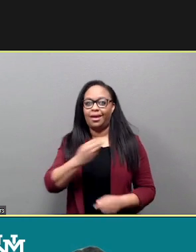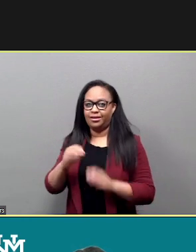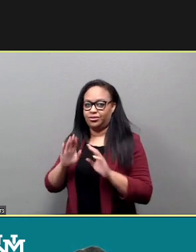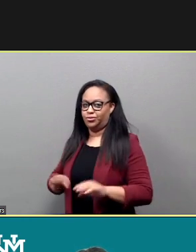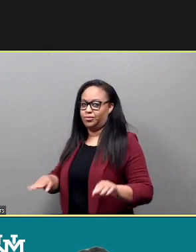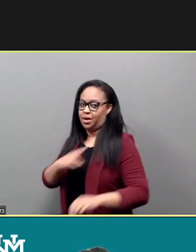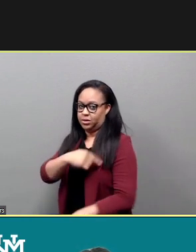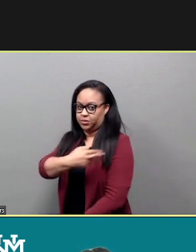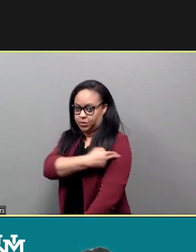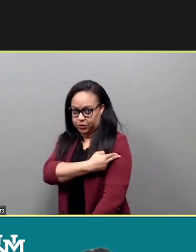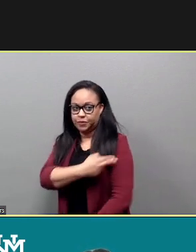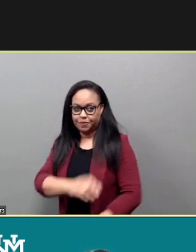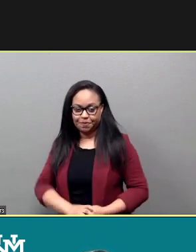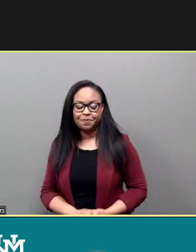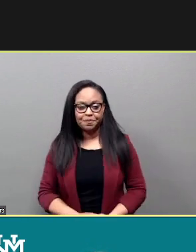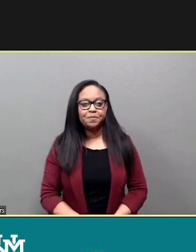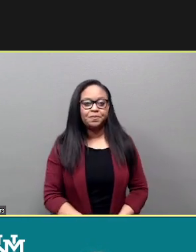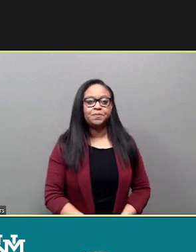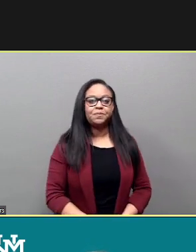slide, please.